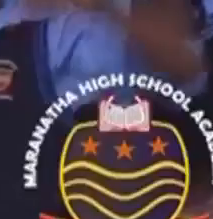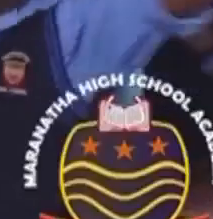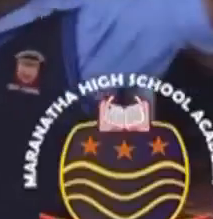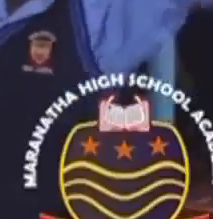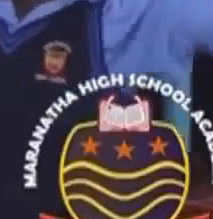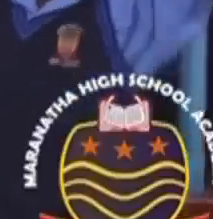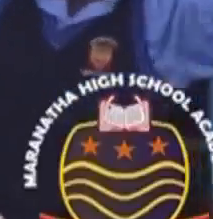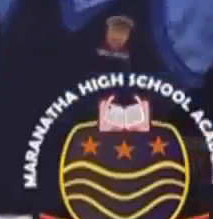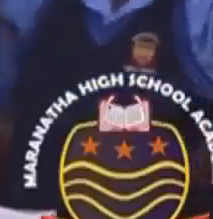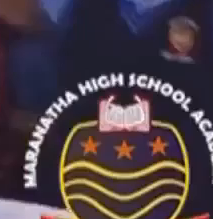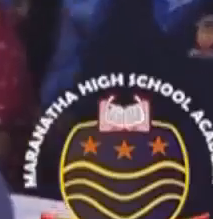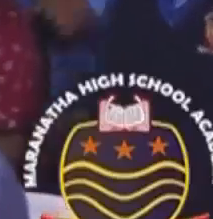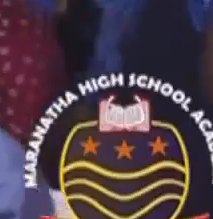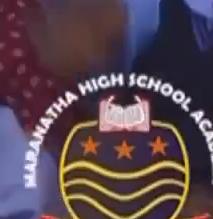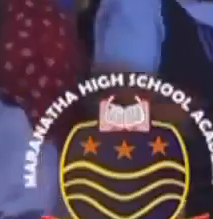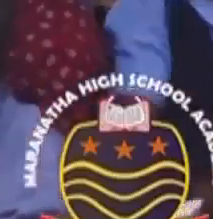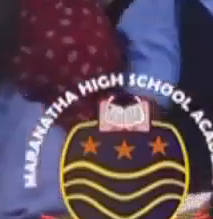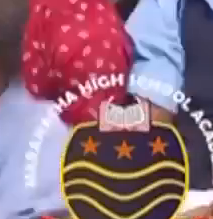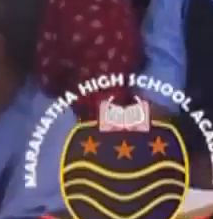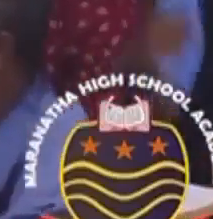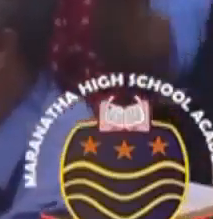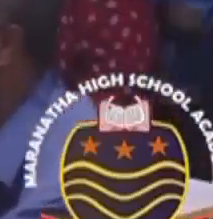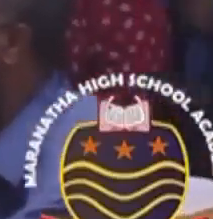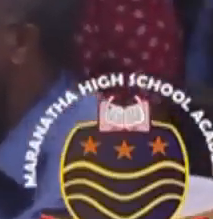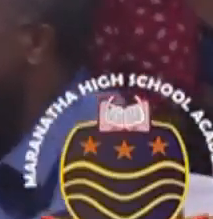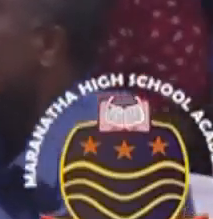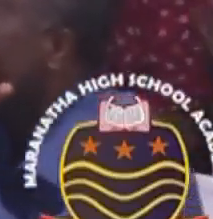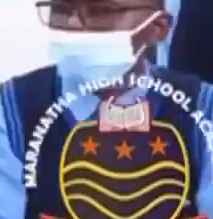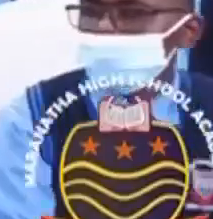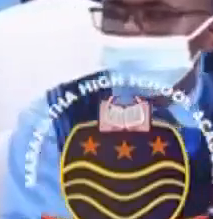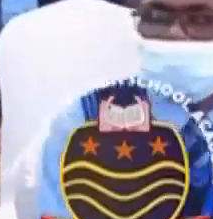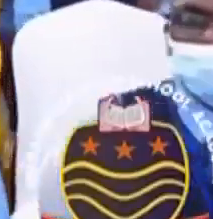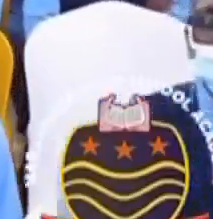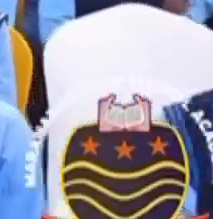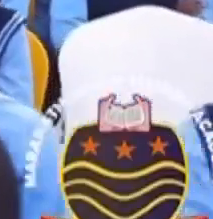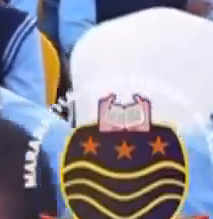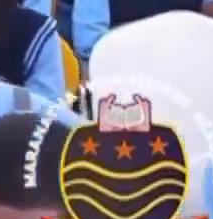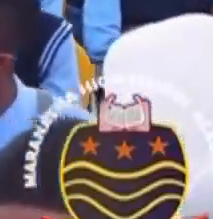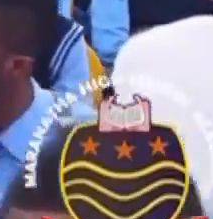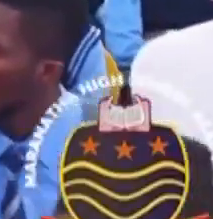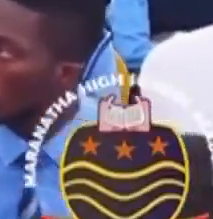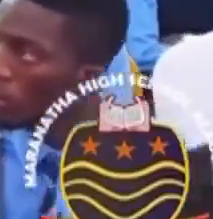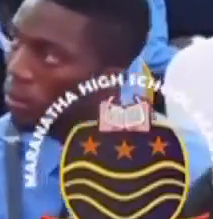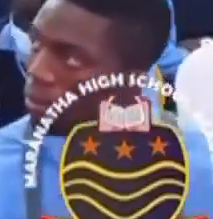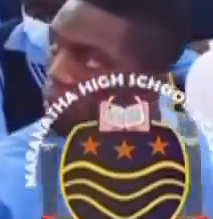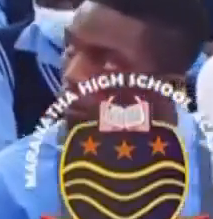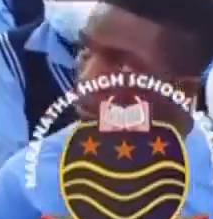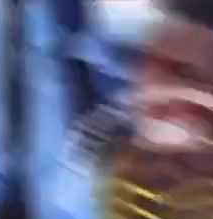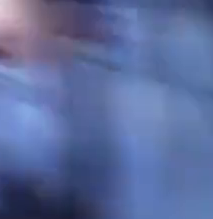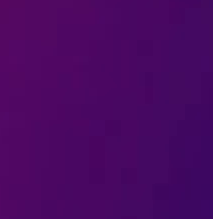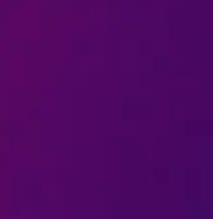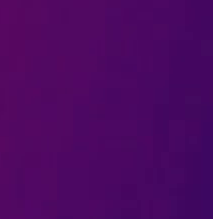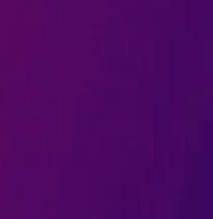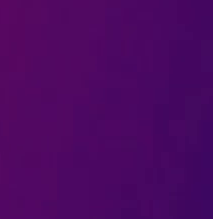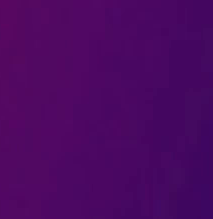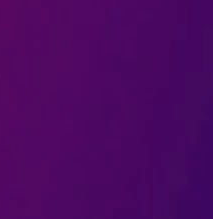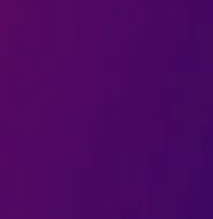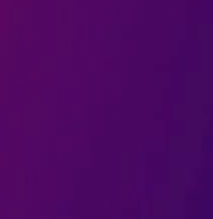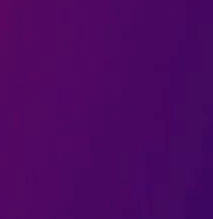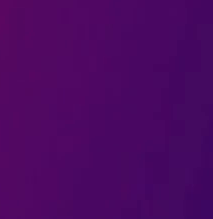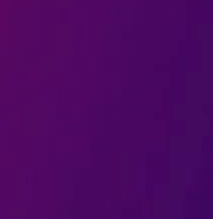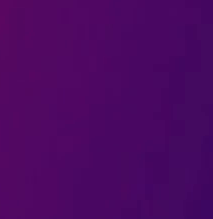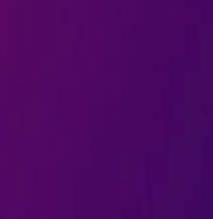0991-276-273 anyamata onse ofuna kupita ku university chaka cha mawa akukhamukira kumene kuku kumaranatha Capital Boys